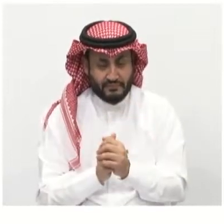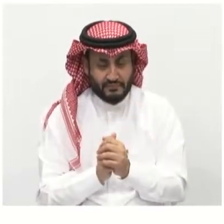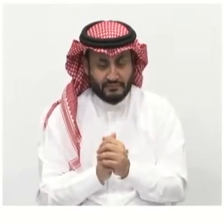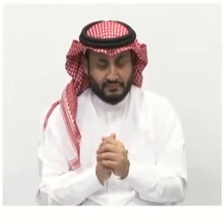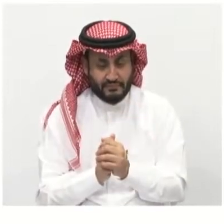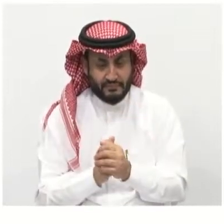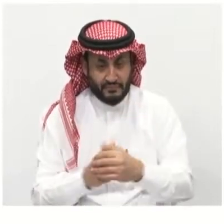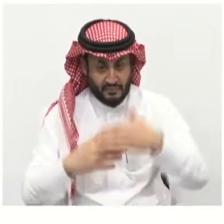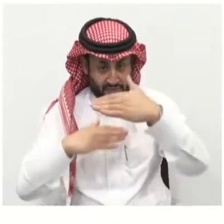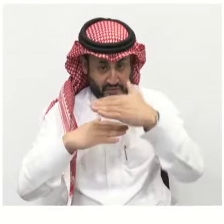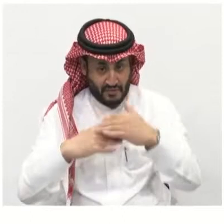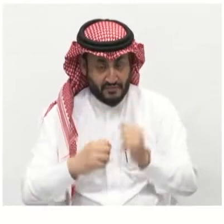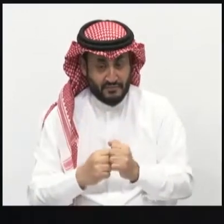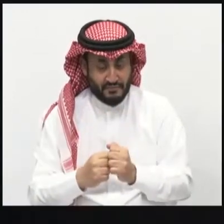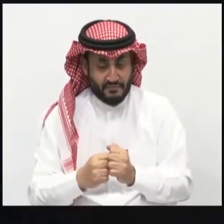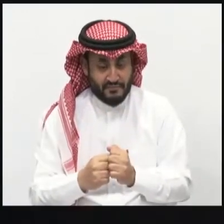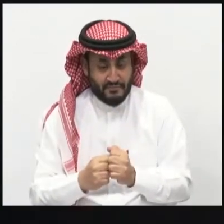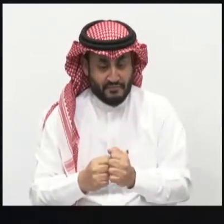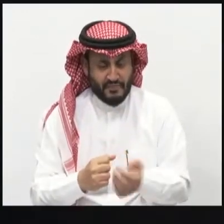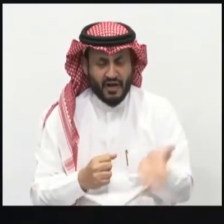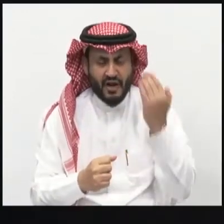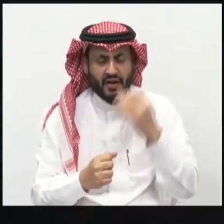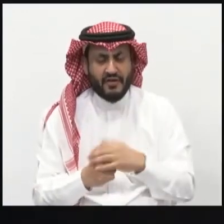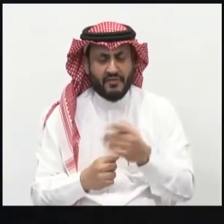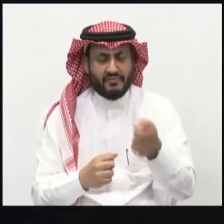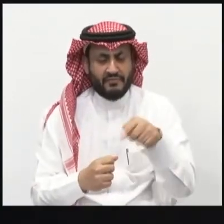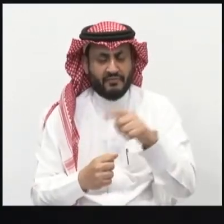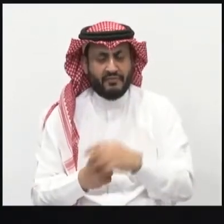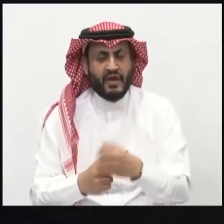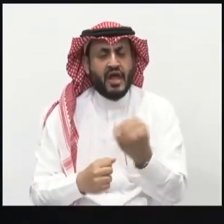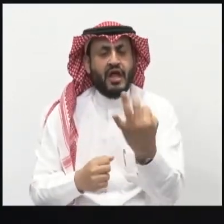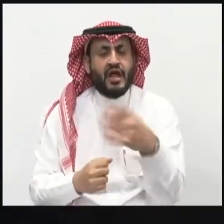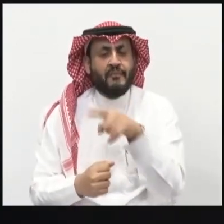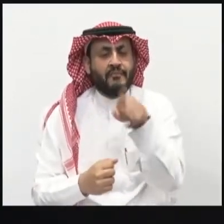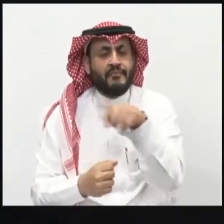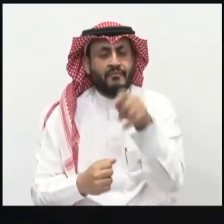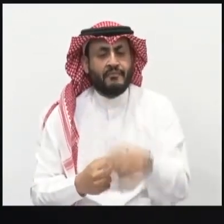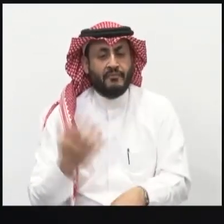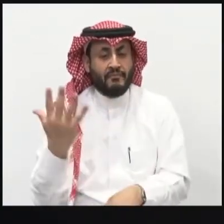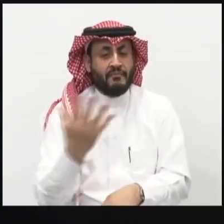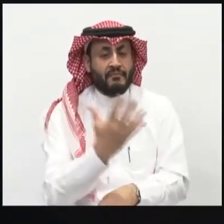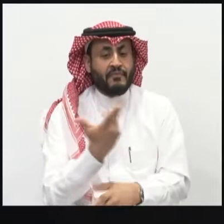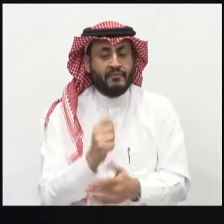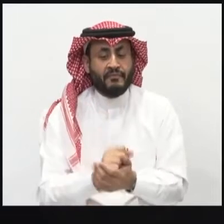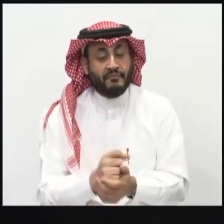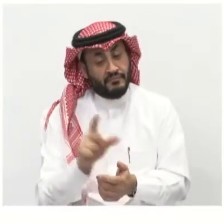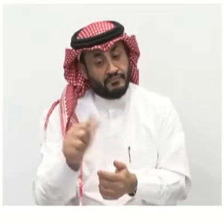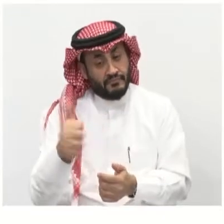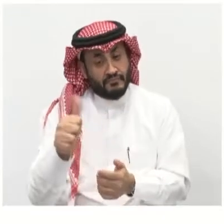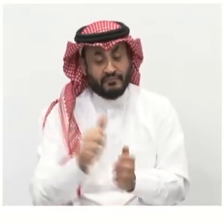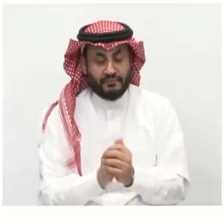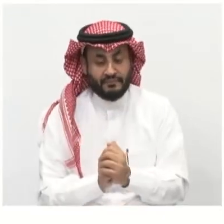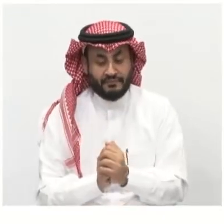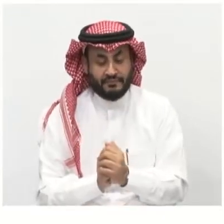1, 2, 3, 4, 5. I'm counting triangles. So let's go back and count the circles. How many circles do we have? 10.